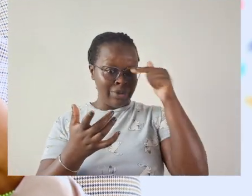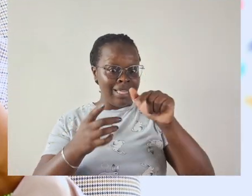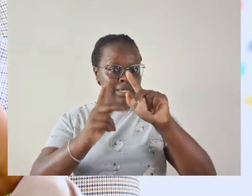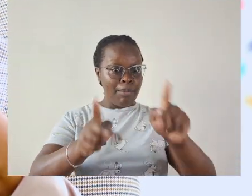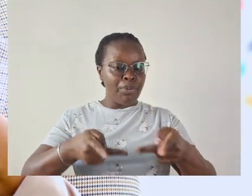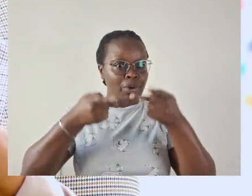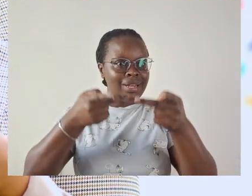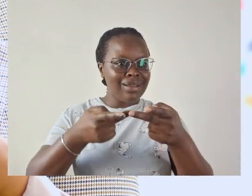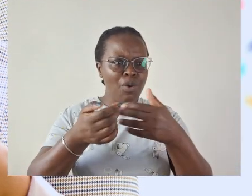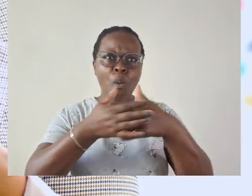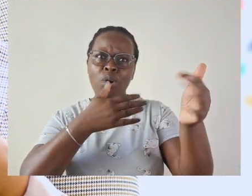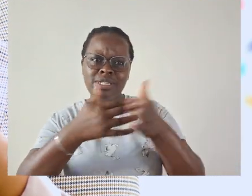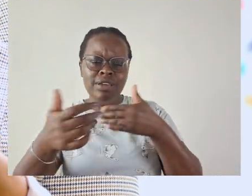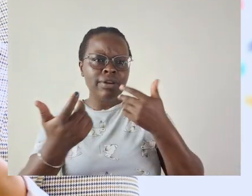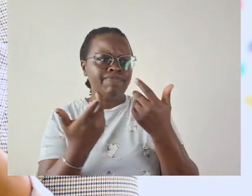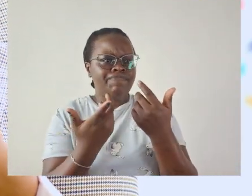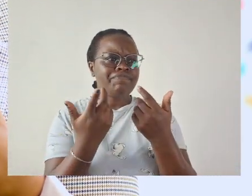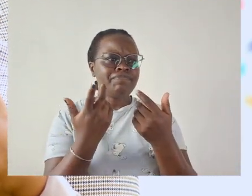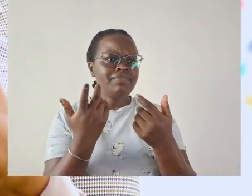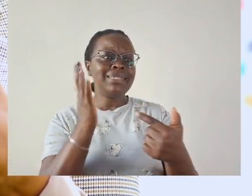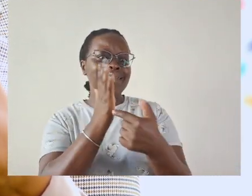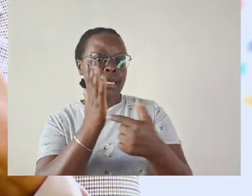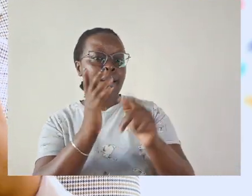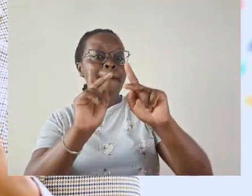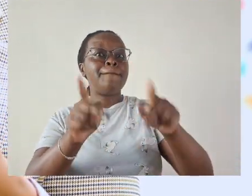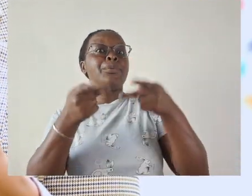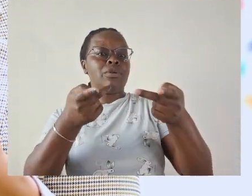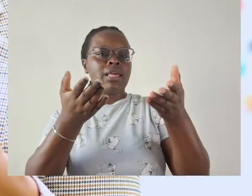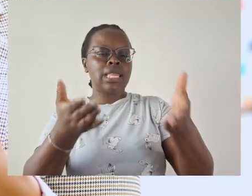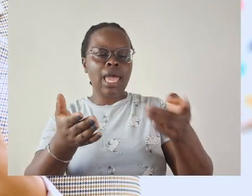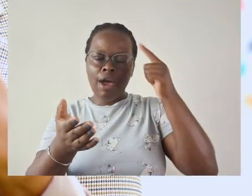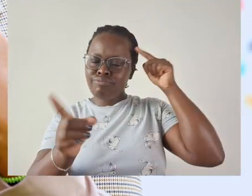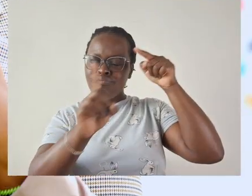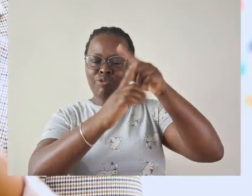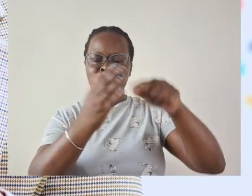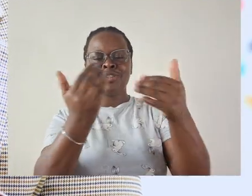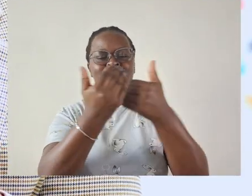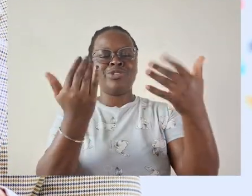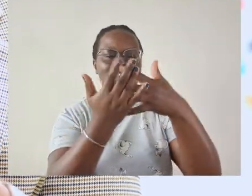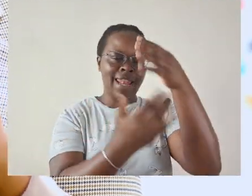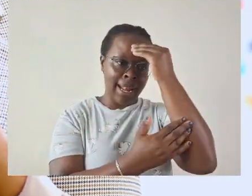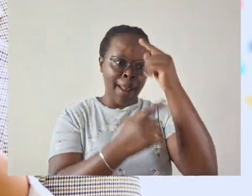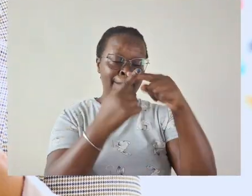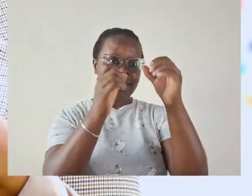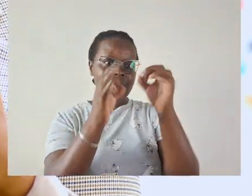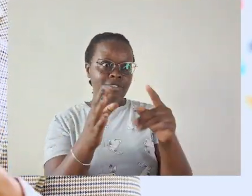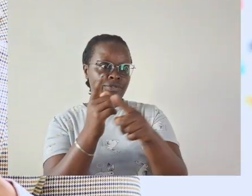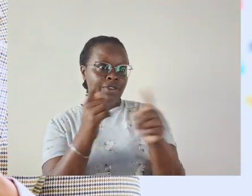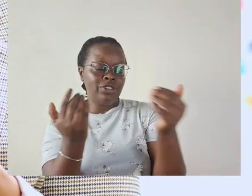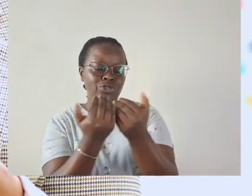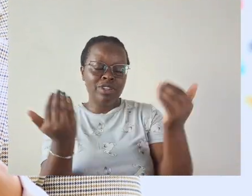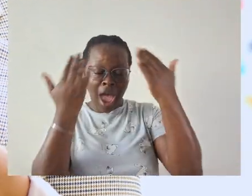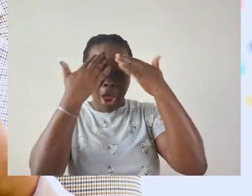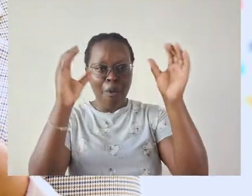supposed to help them to become better, to learn. But if they don't inform them, most of the time we'll sit in a